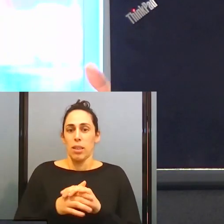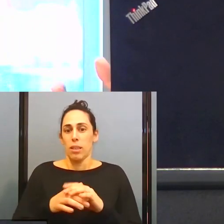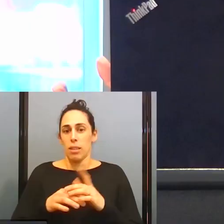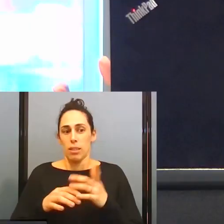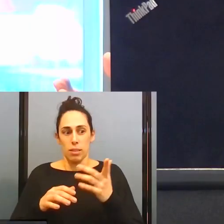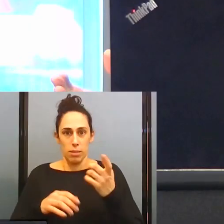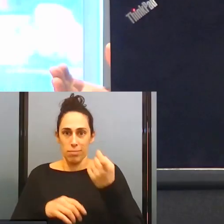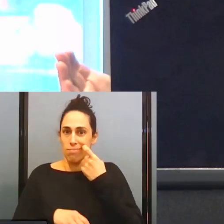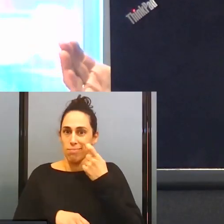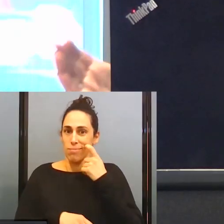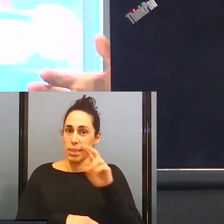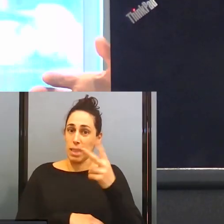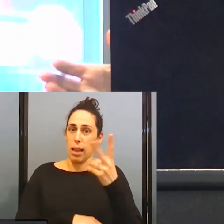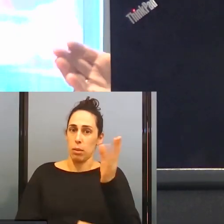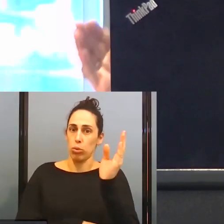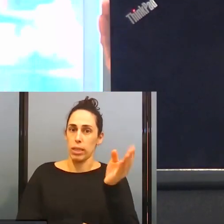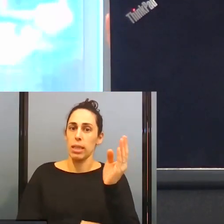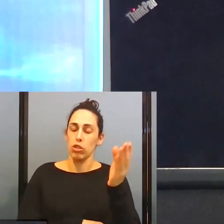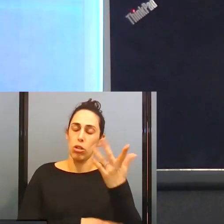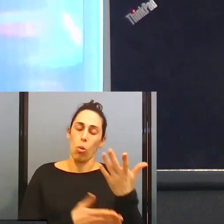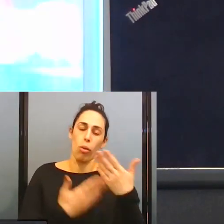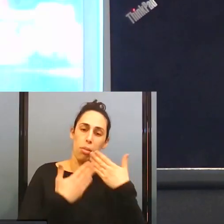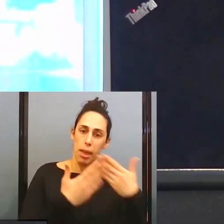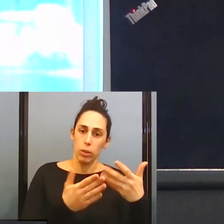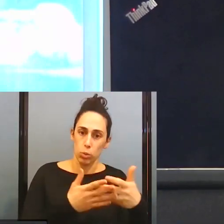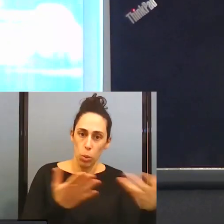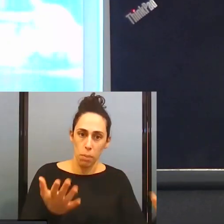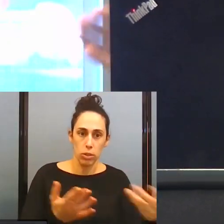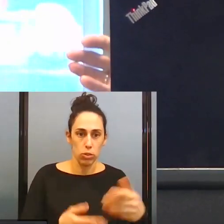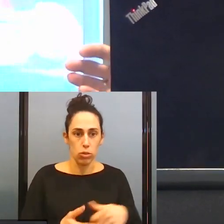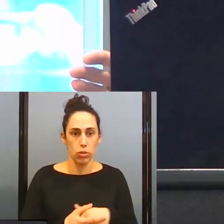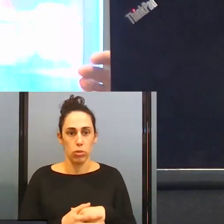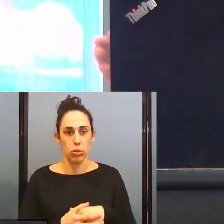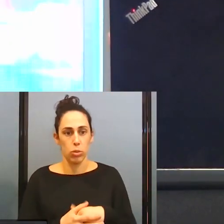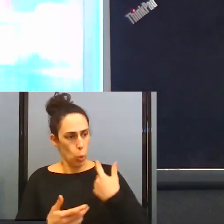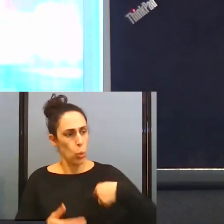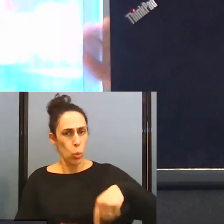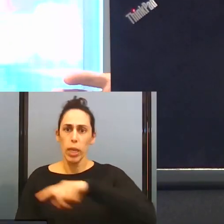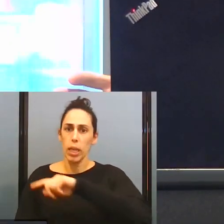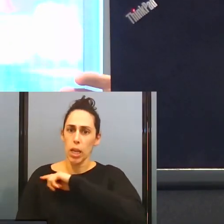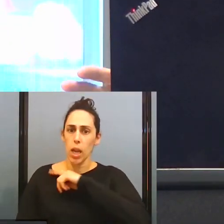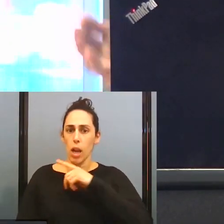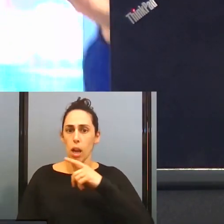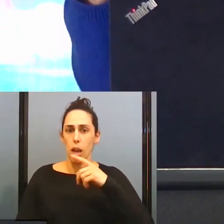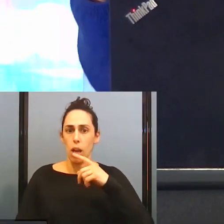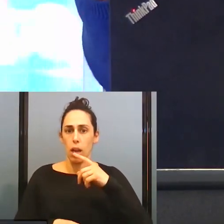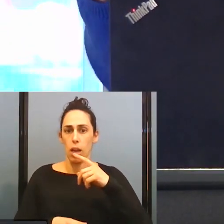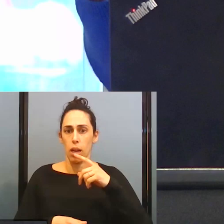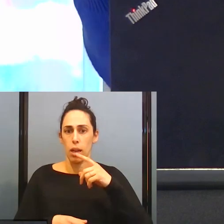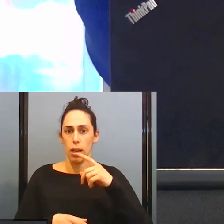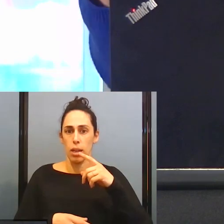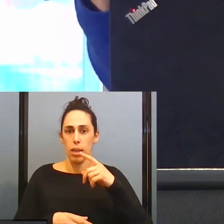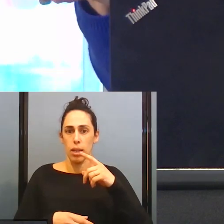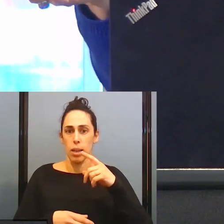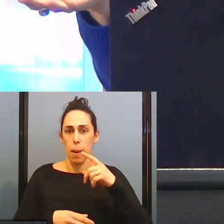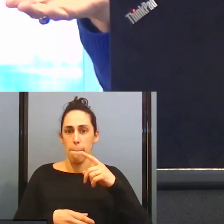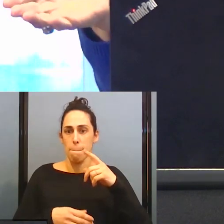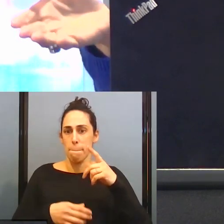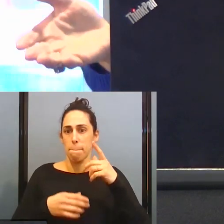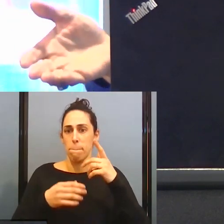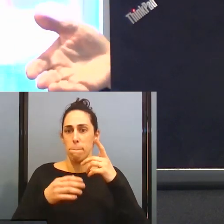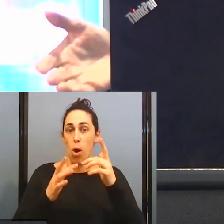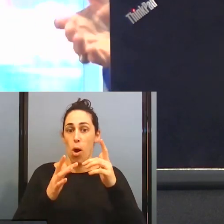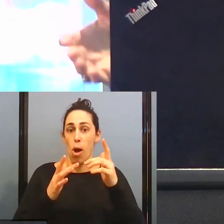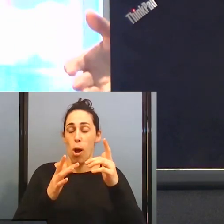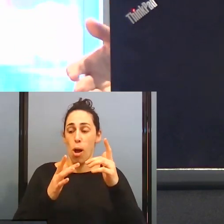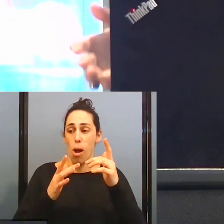have a subject, or we already have an idea for our next event. Online participant, thank you very much for